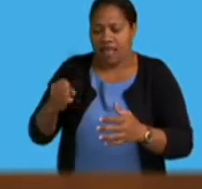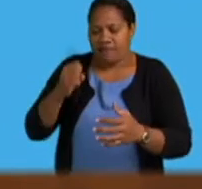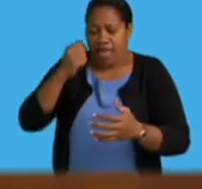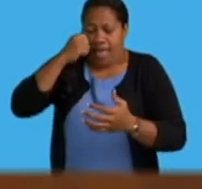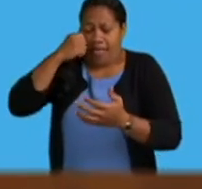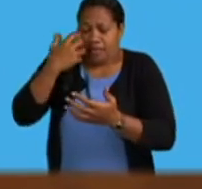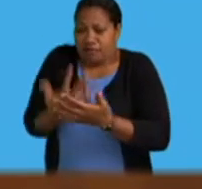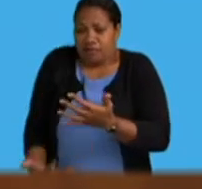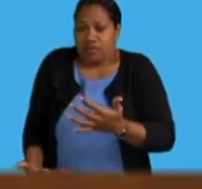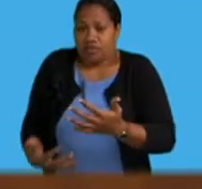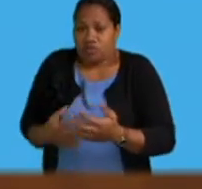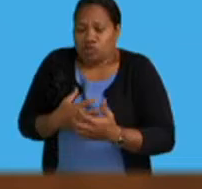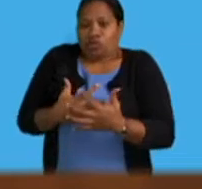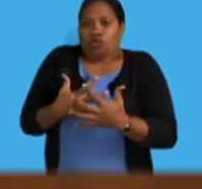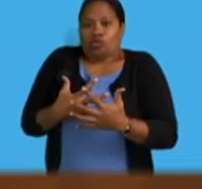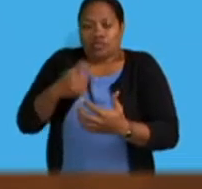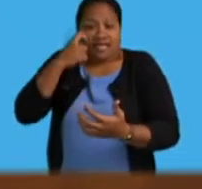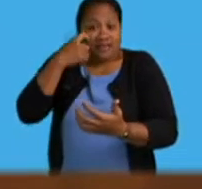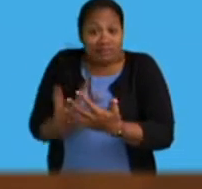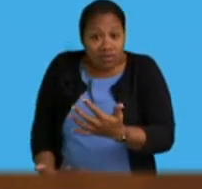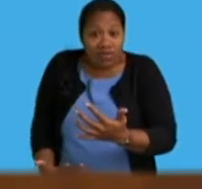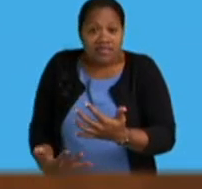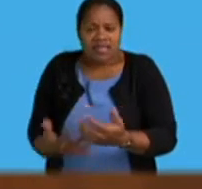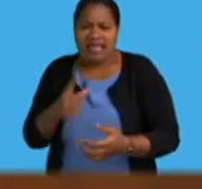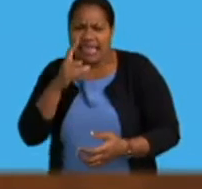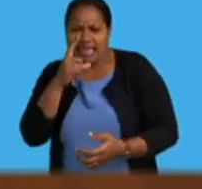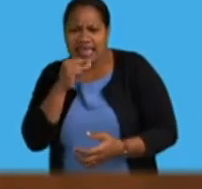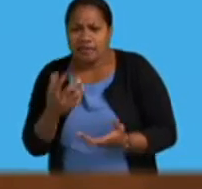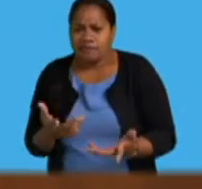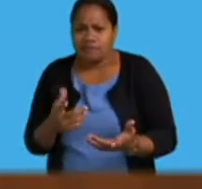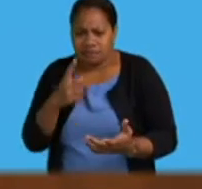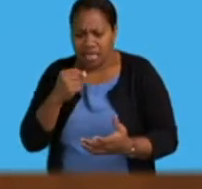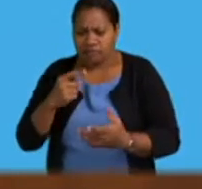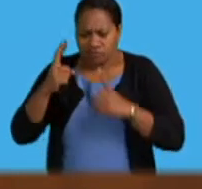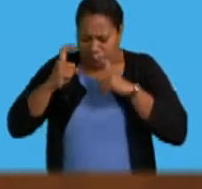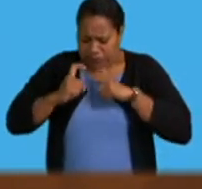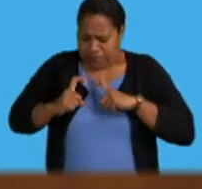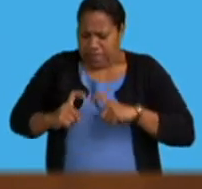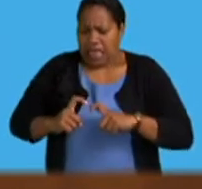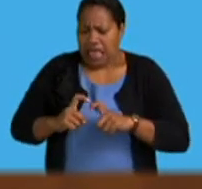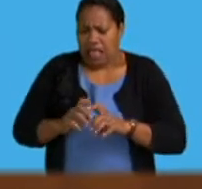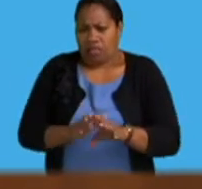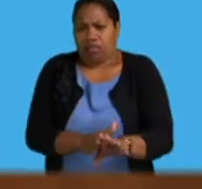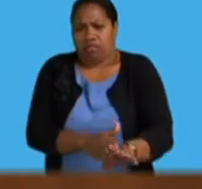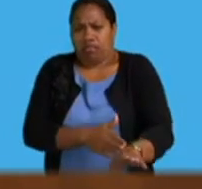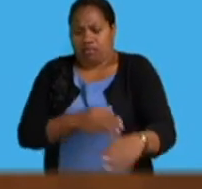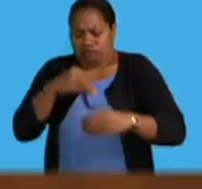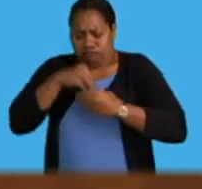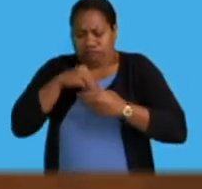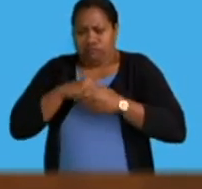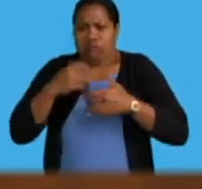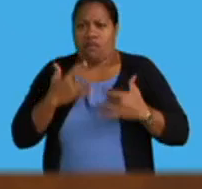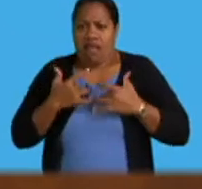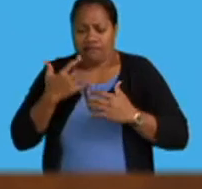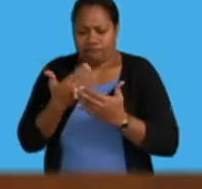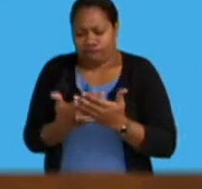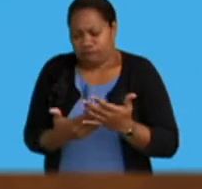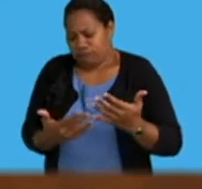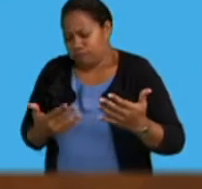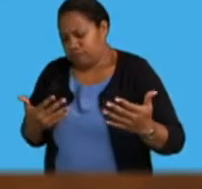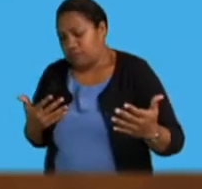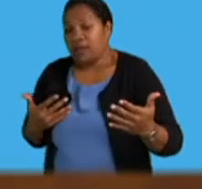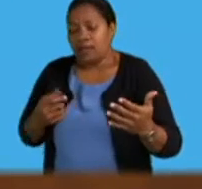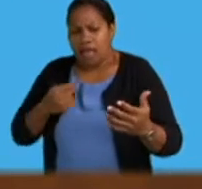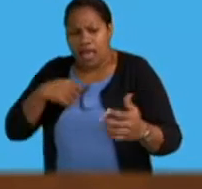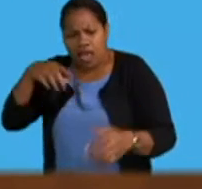experiences that could be lifelong in their effects on them. I remember that case